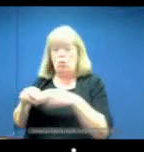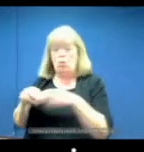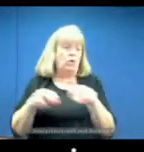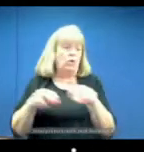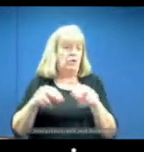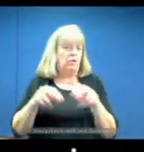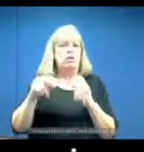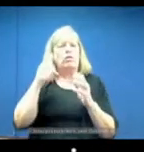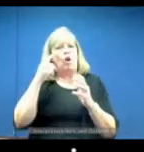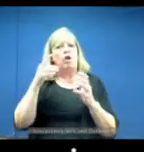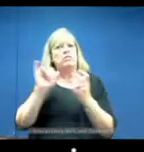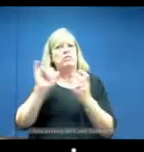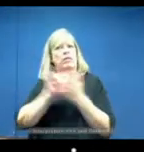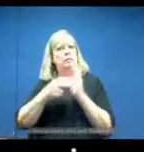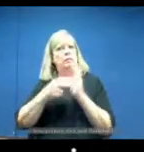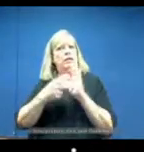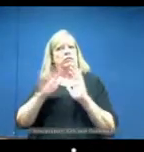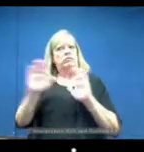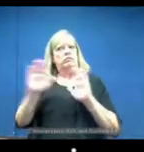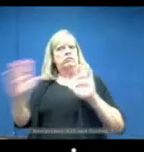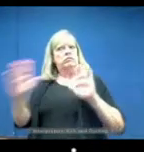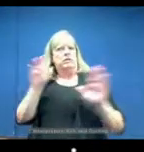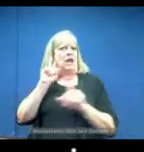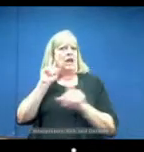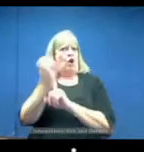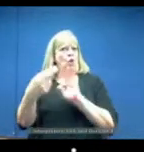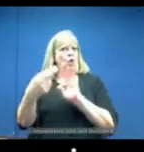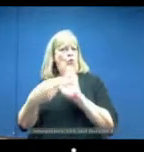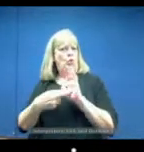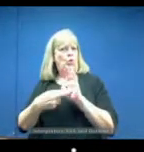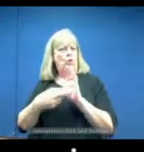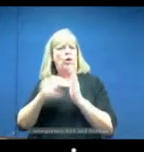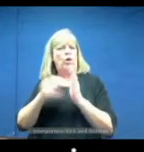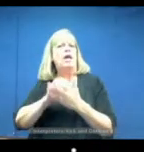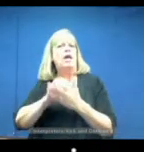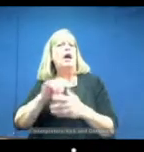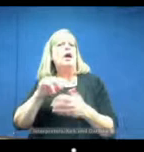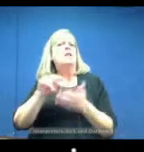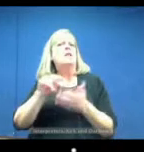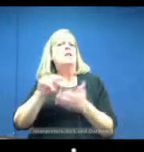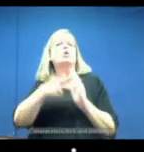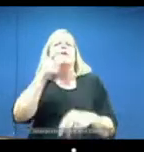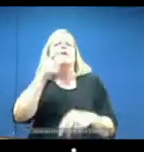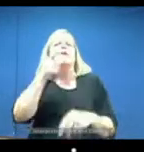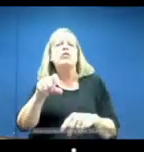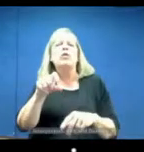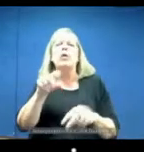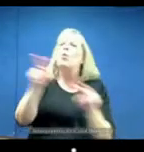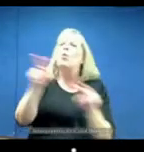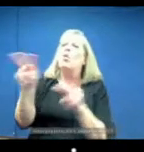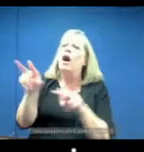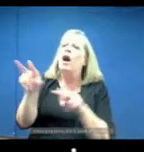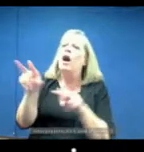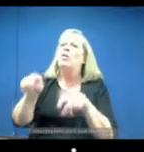in deaf culture that you're not supposed to look at other signed conversations.